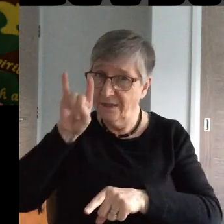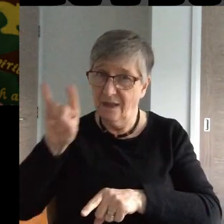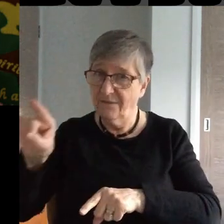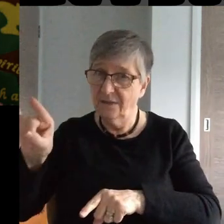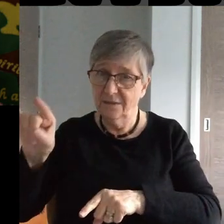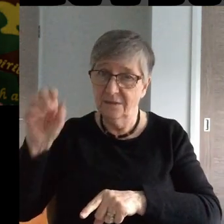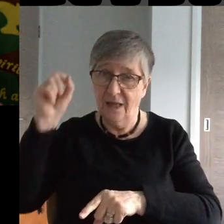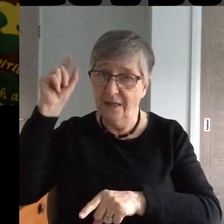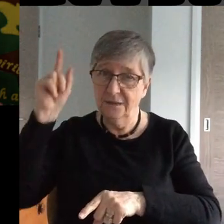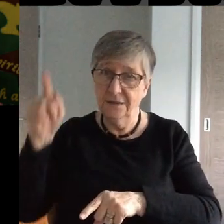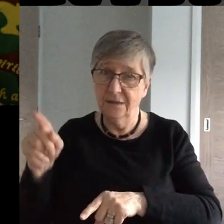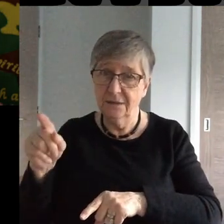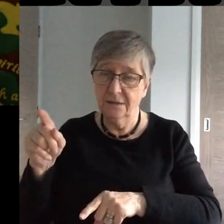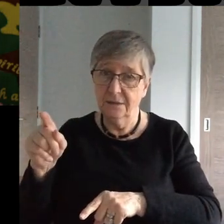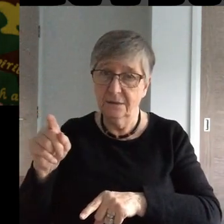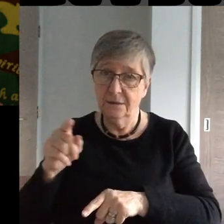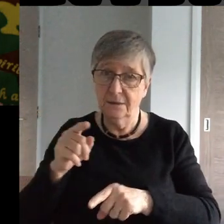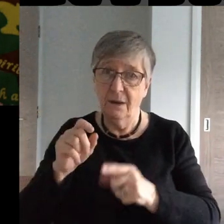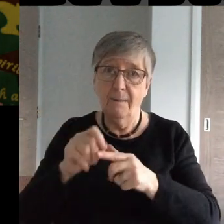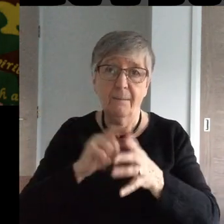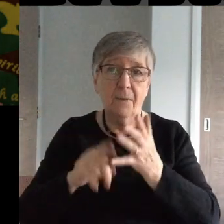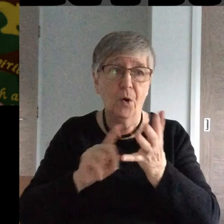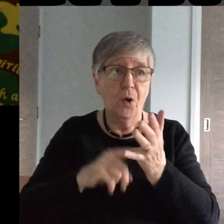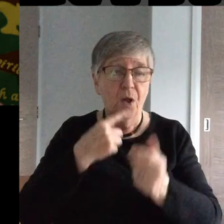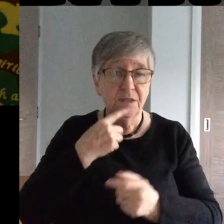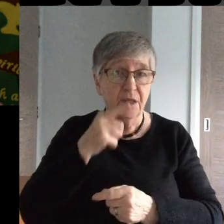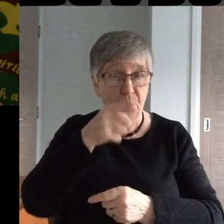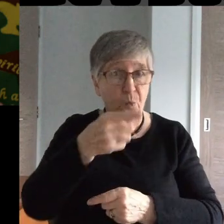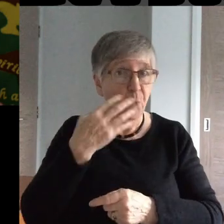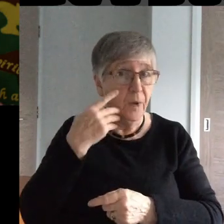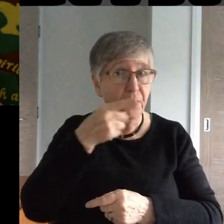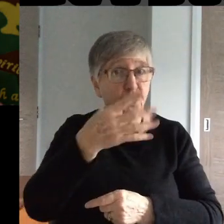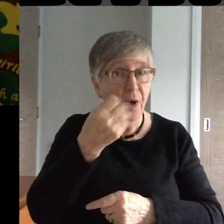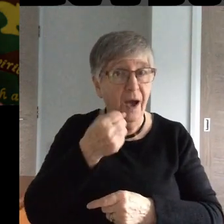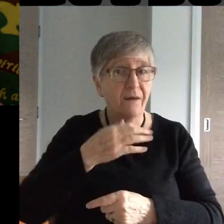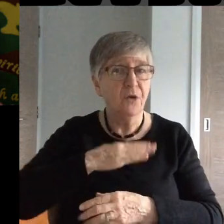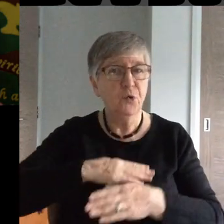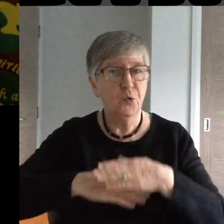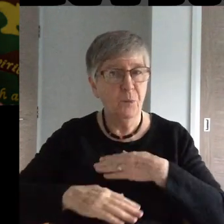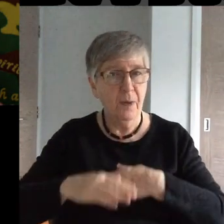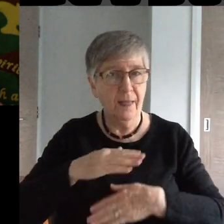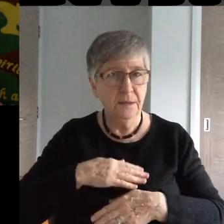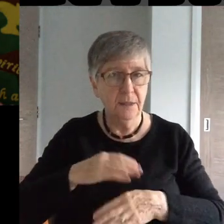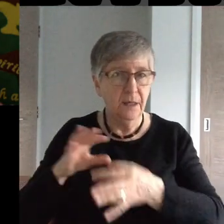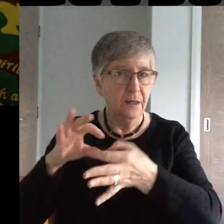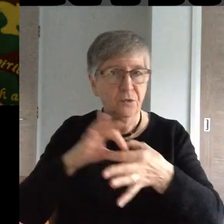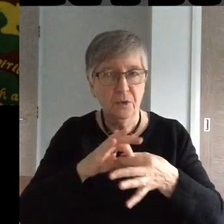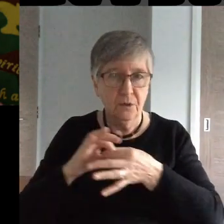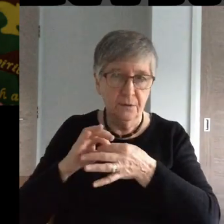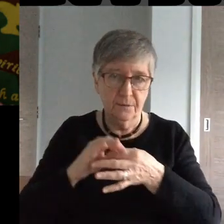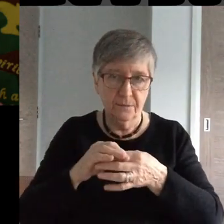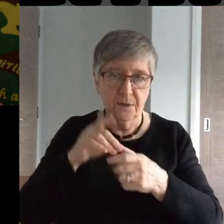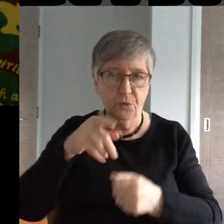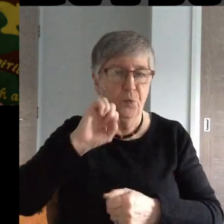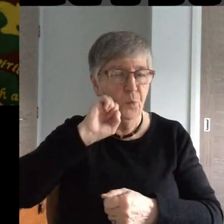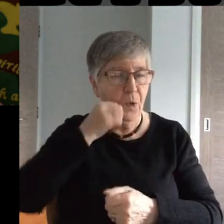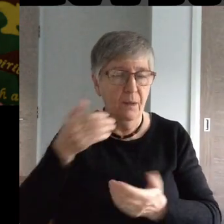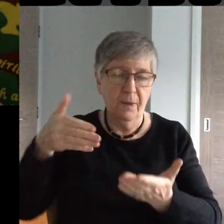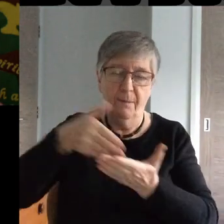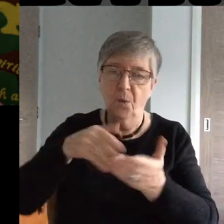But Paul says, when you have this humility through unity, you are never more like Christ.